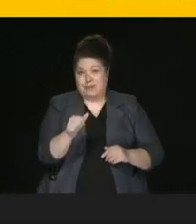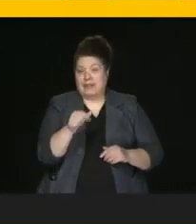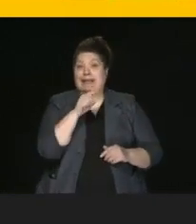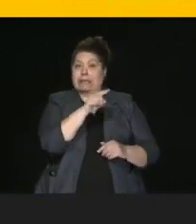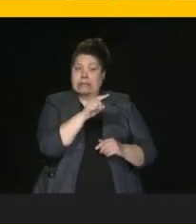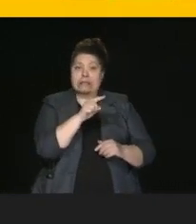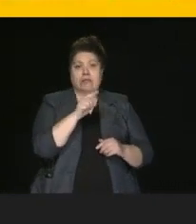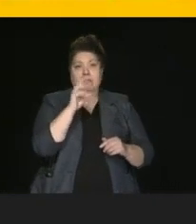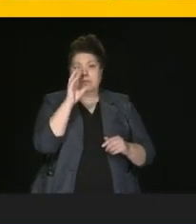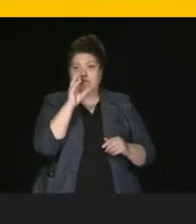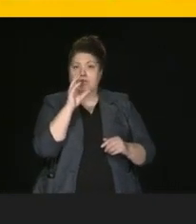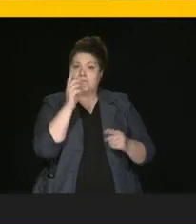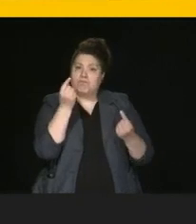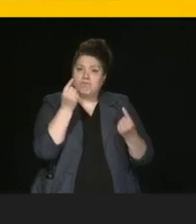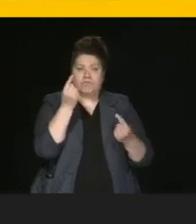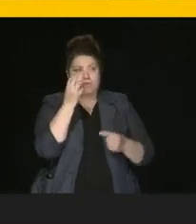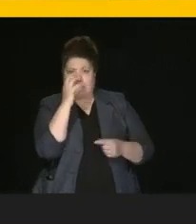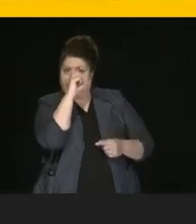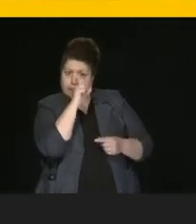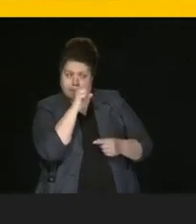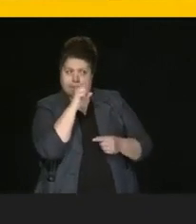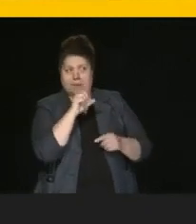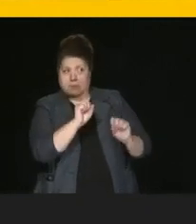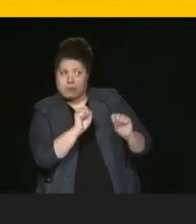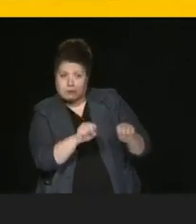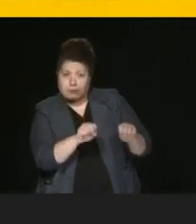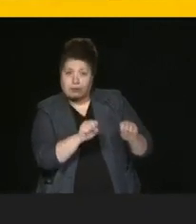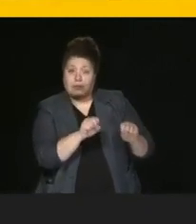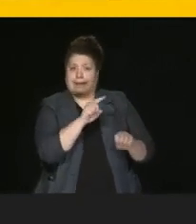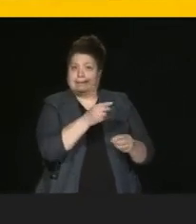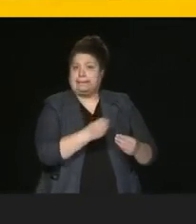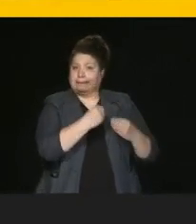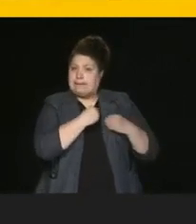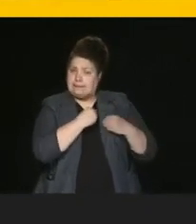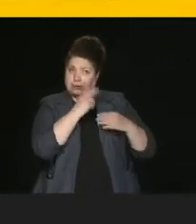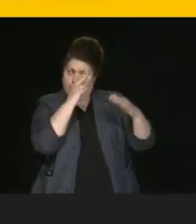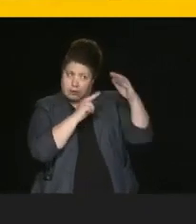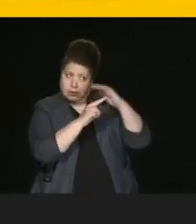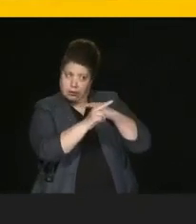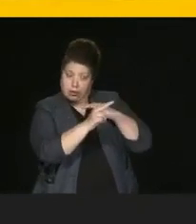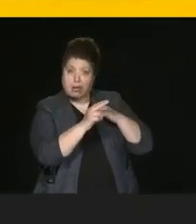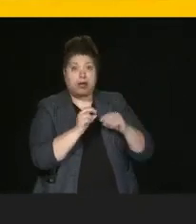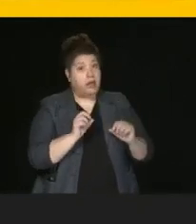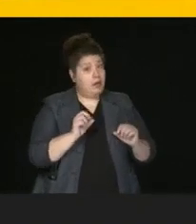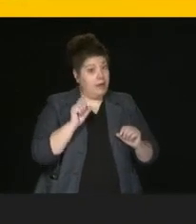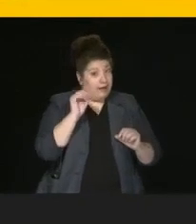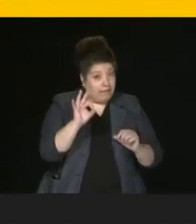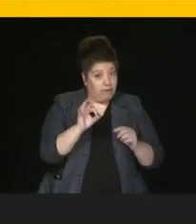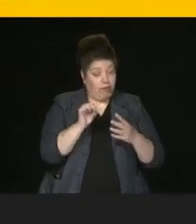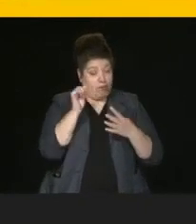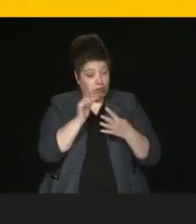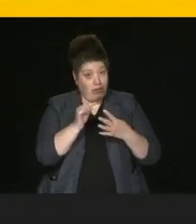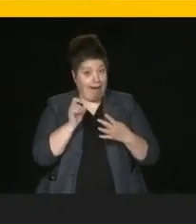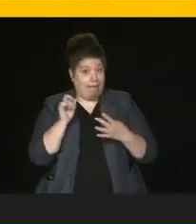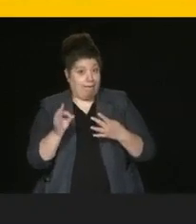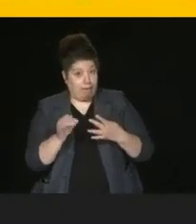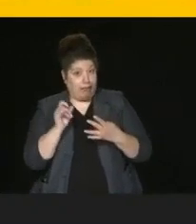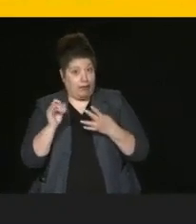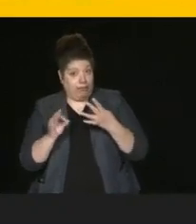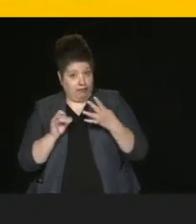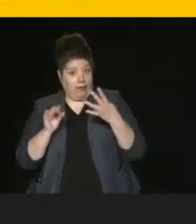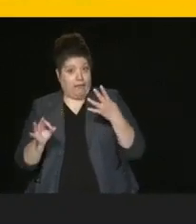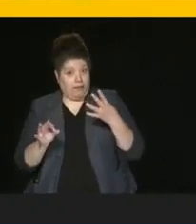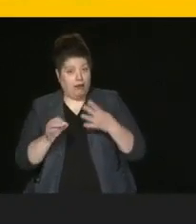Models provide a prediction of what could happen under various scenarios. That allows us to prepare for